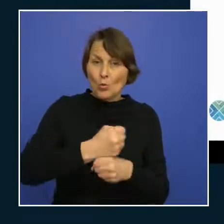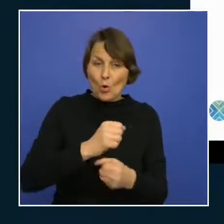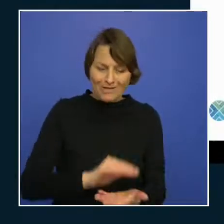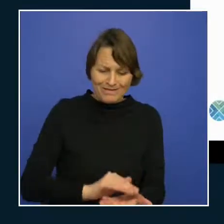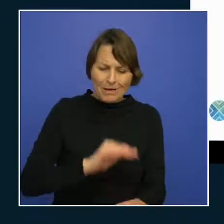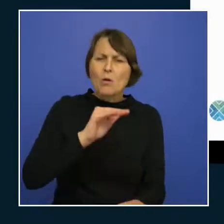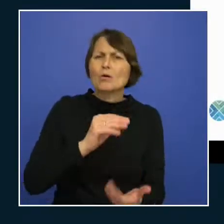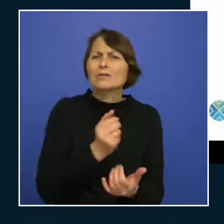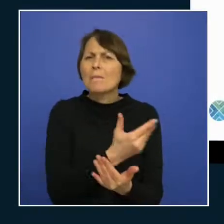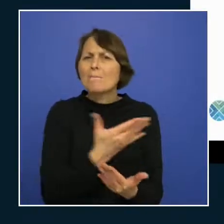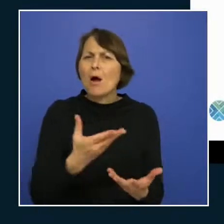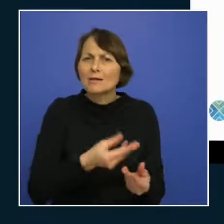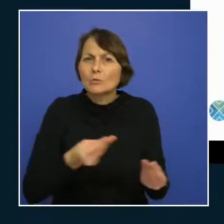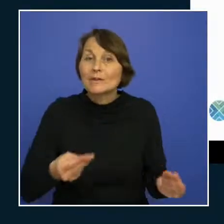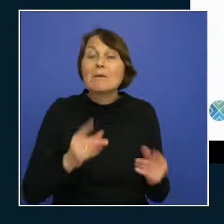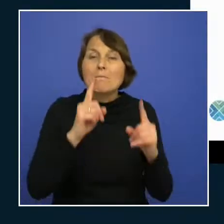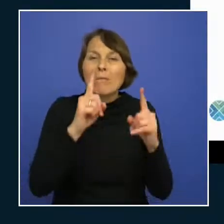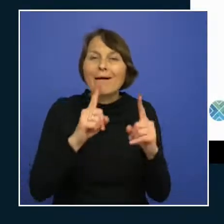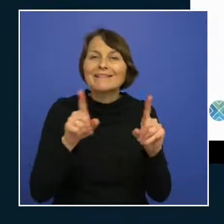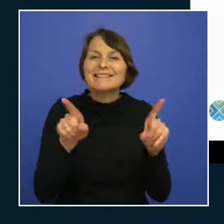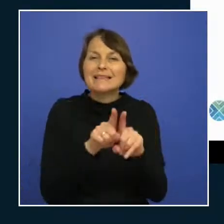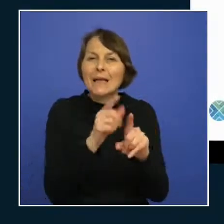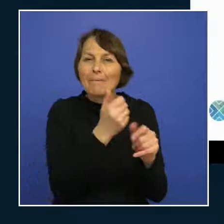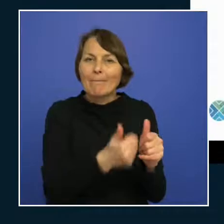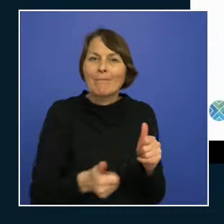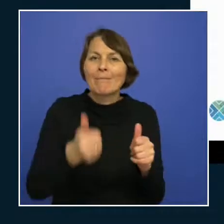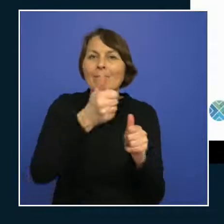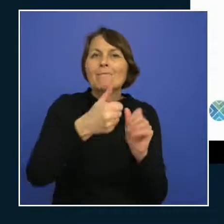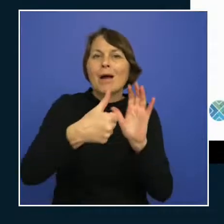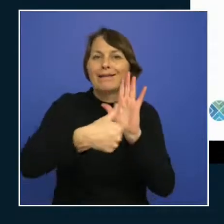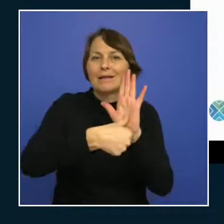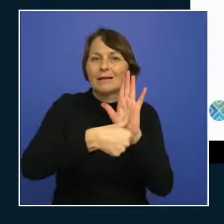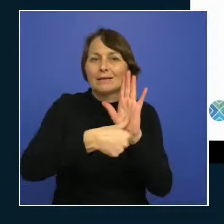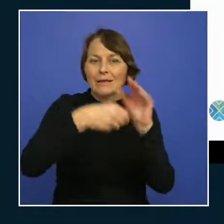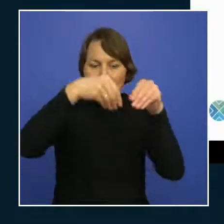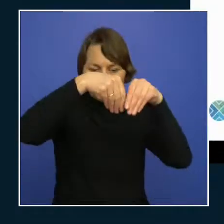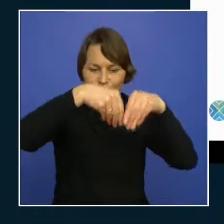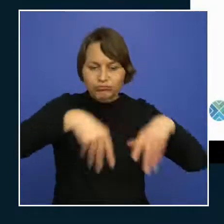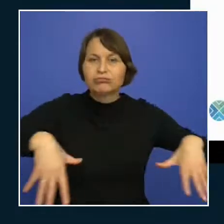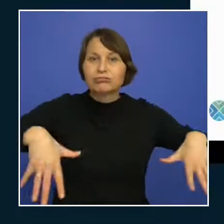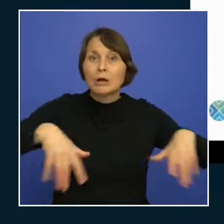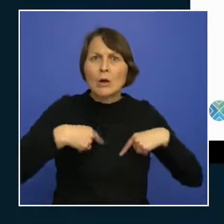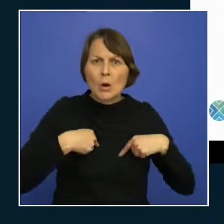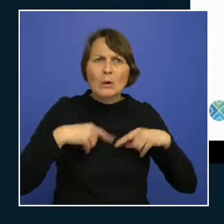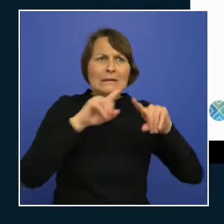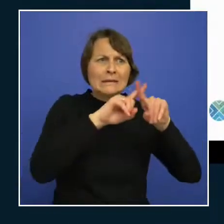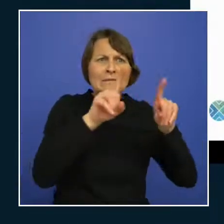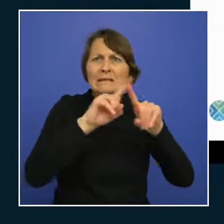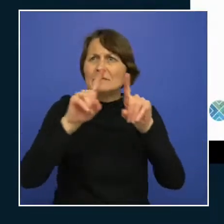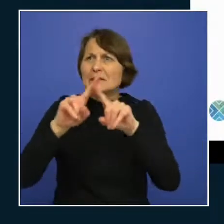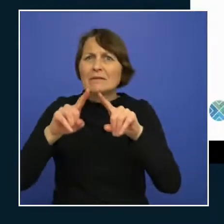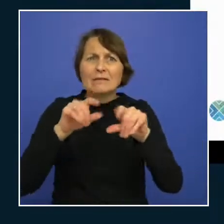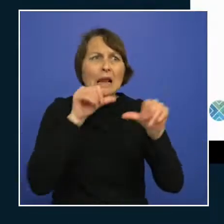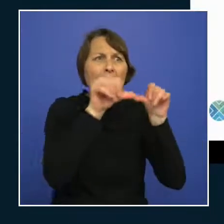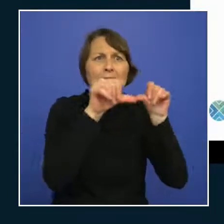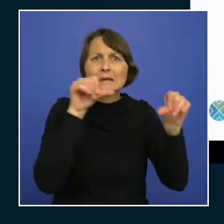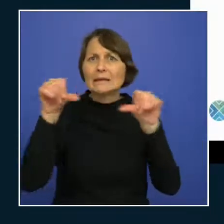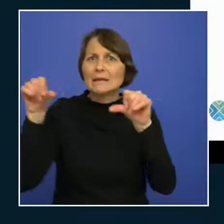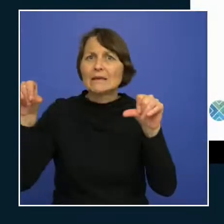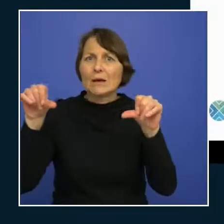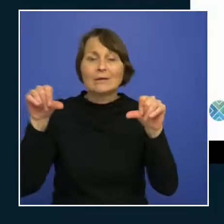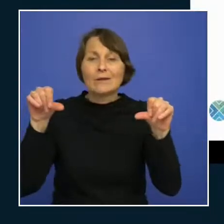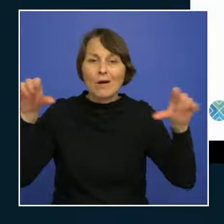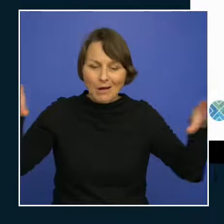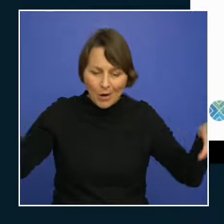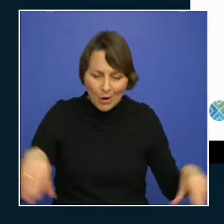resources but share the same identity. So then you don't have to set up all these different identities for all your different resources if they all belong to the